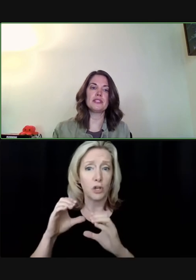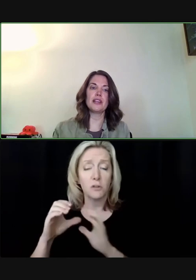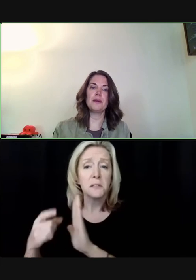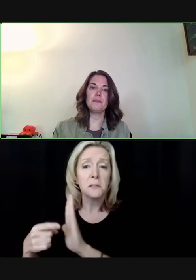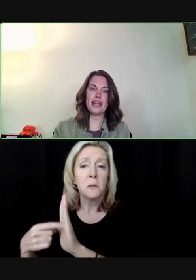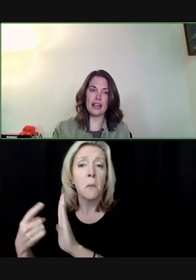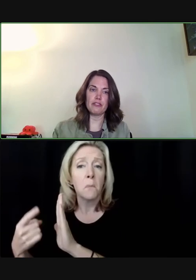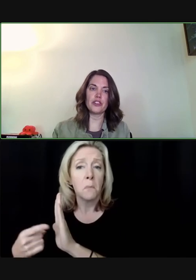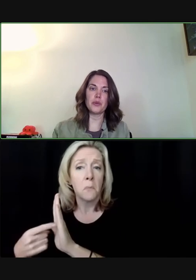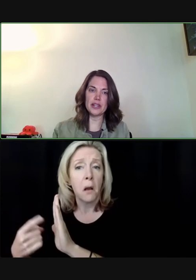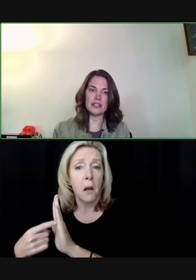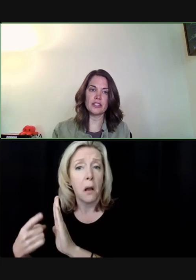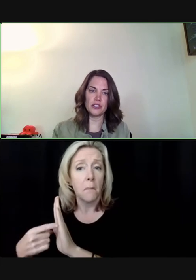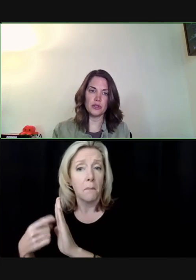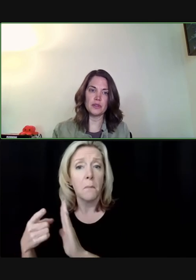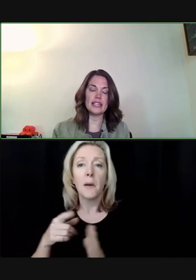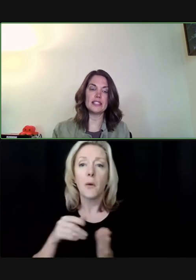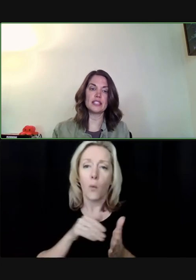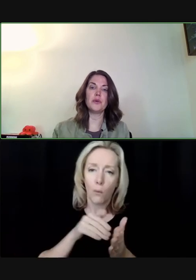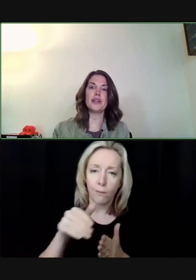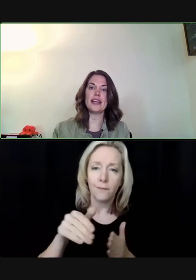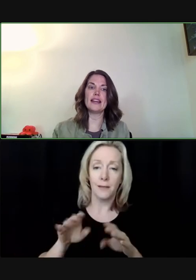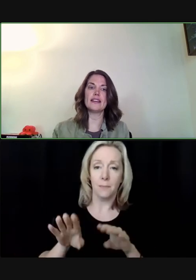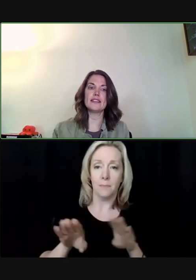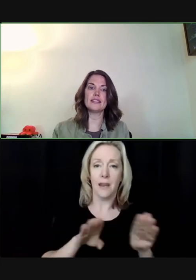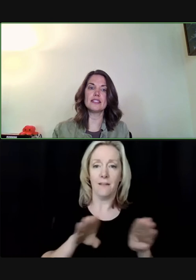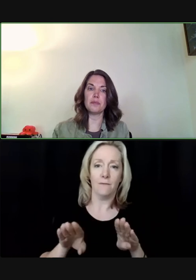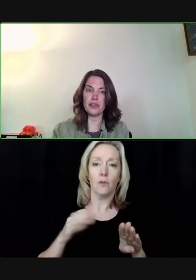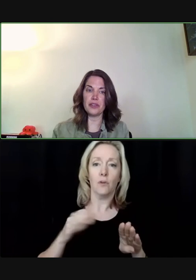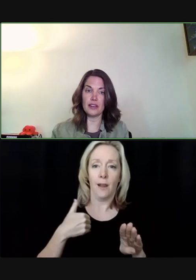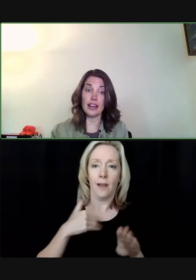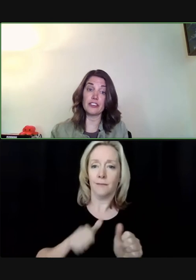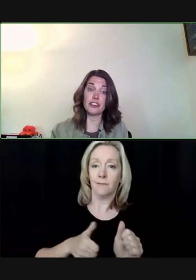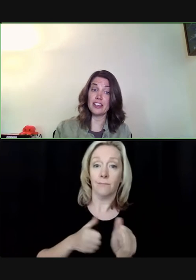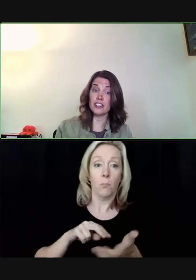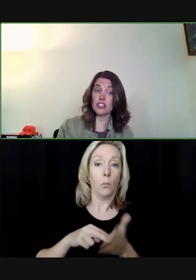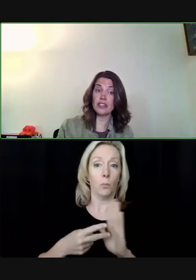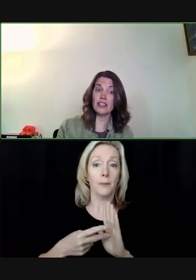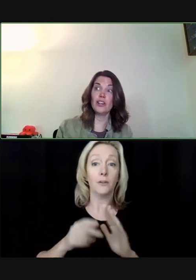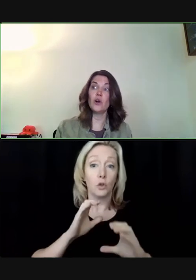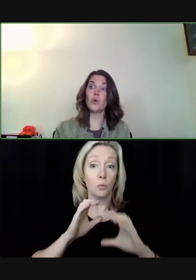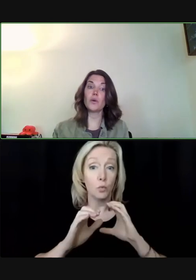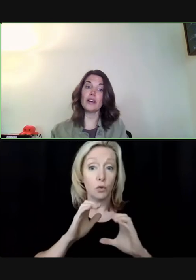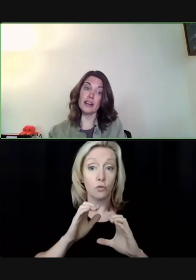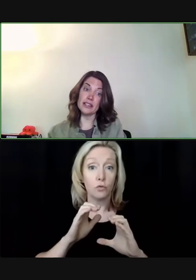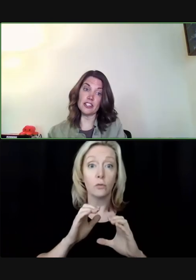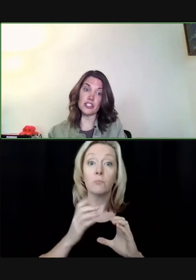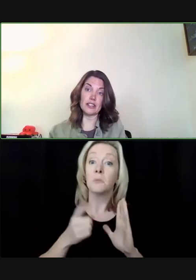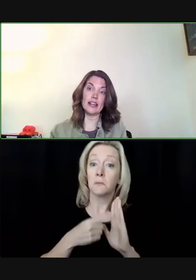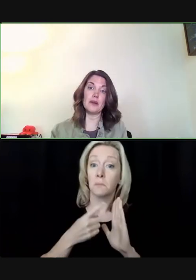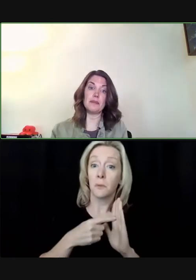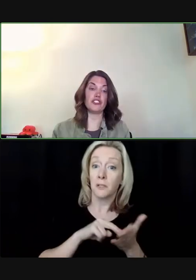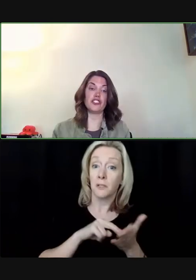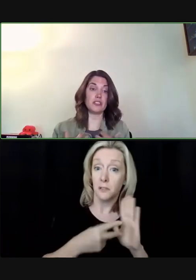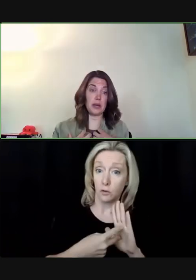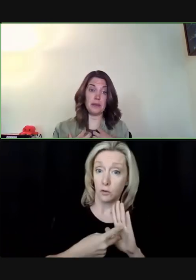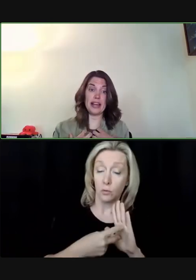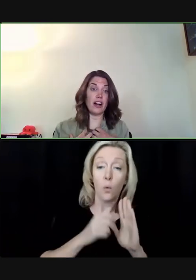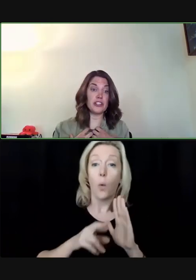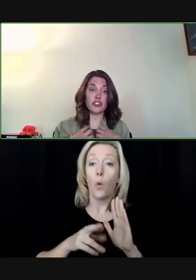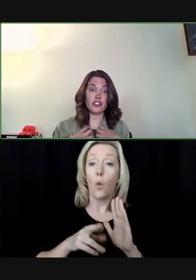lot of times, behavior that we witness in our students is communicating something, either intentionally or unintentionally,